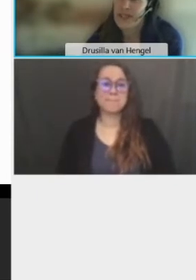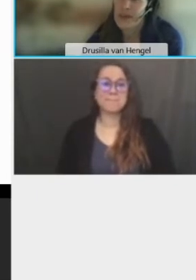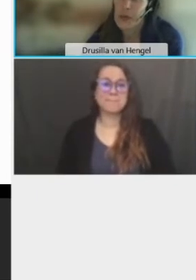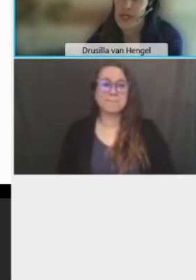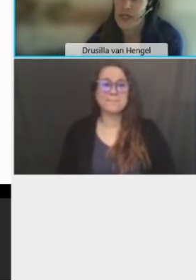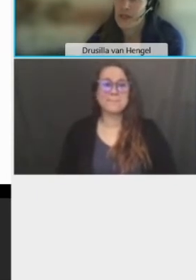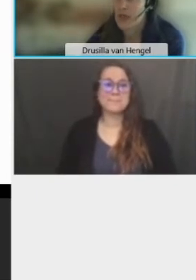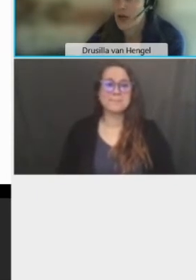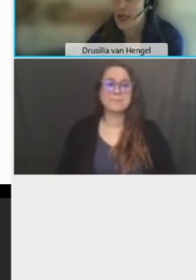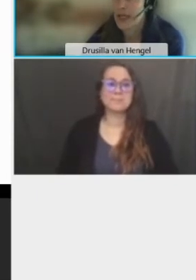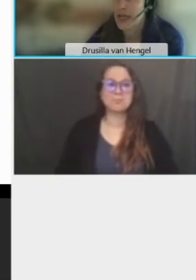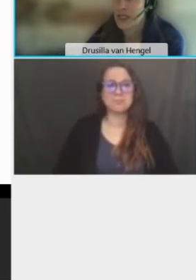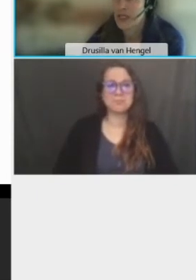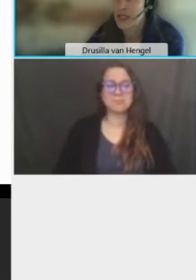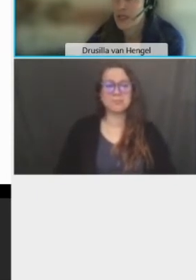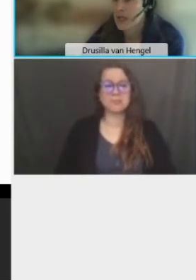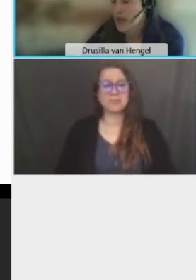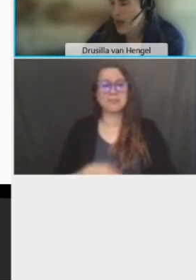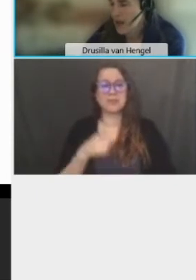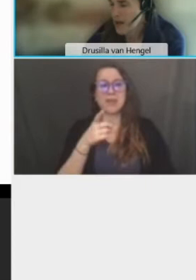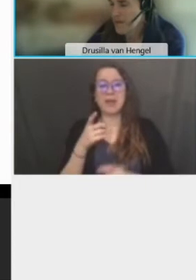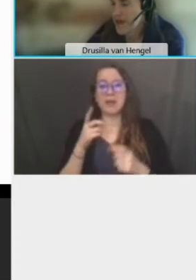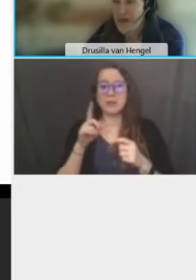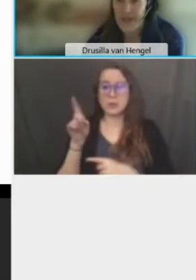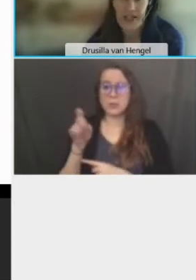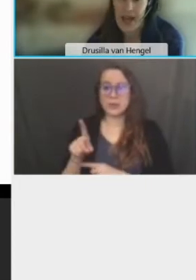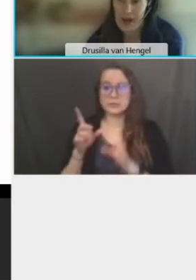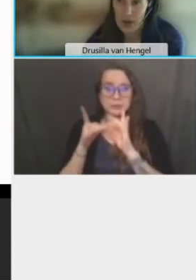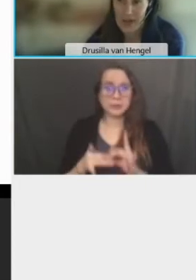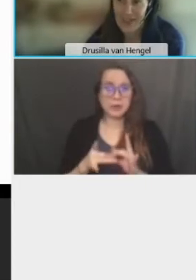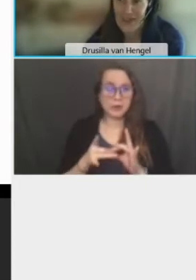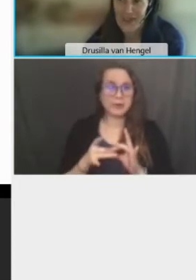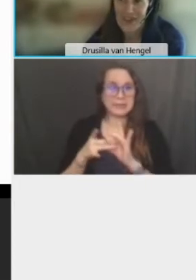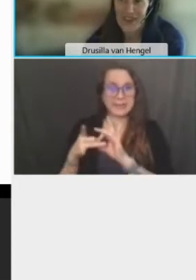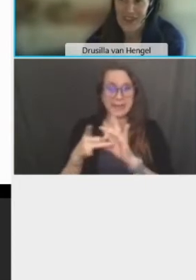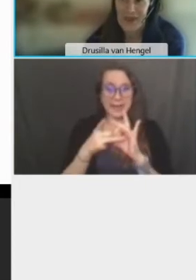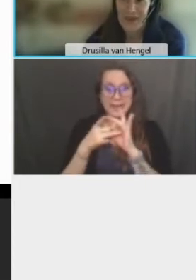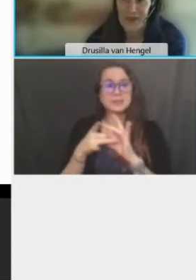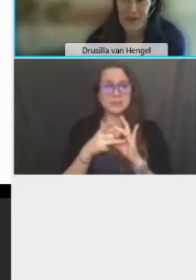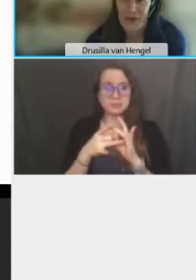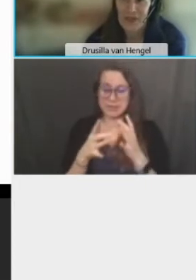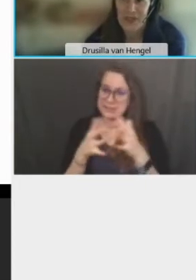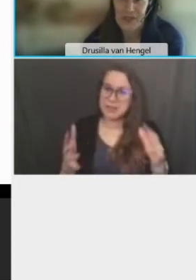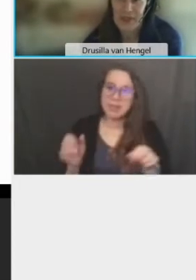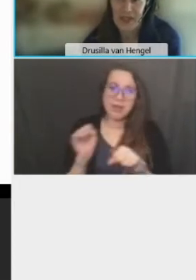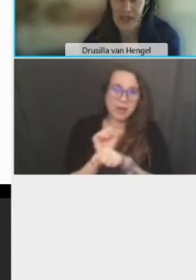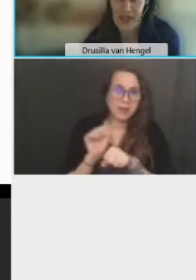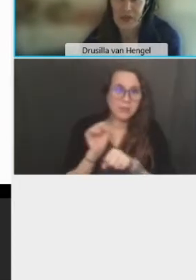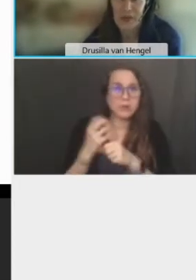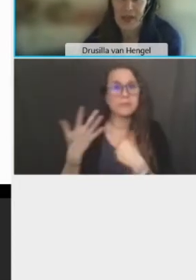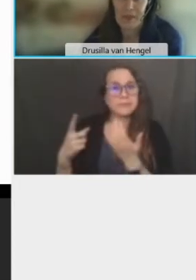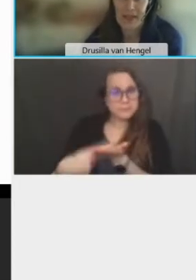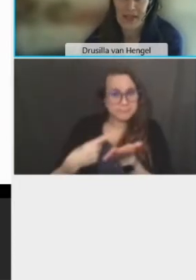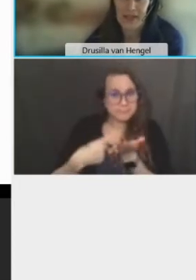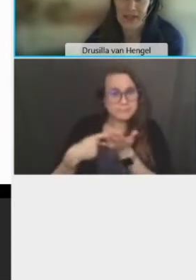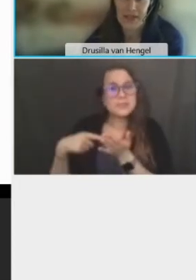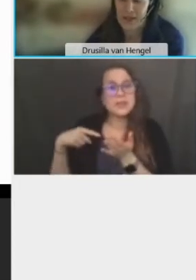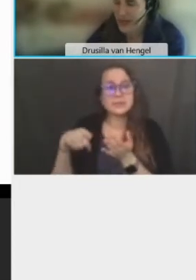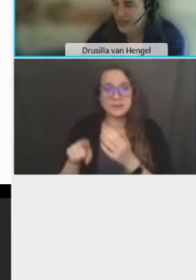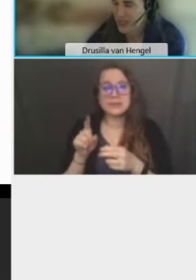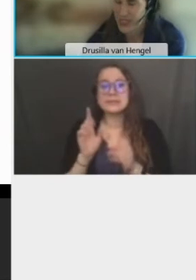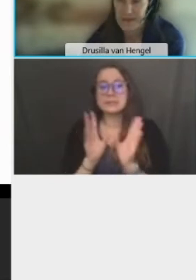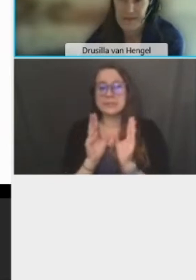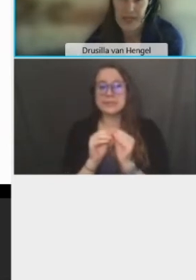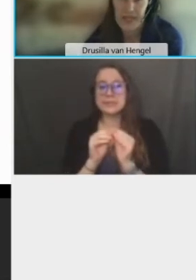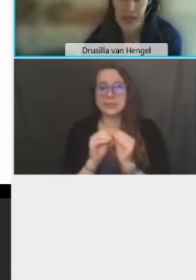we received some questions regarding connections. There's a lot of work, as we've all talked about throughout the course of this meeting, underway and planned